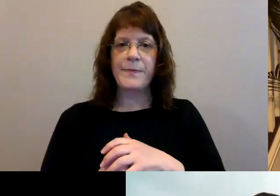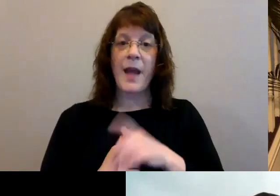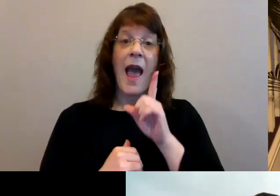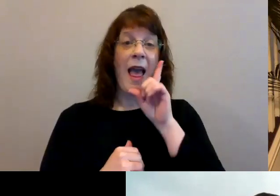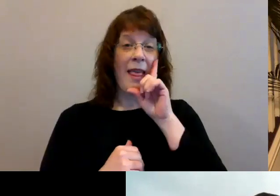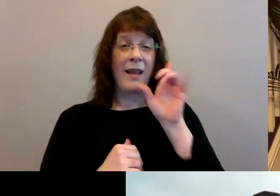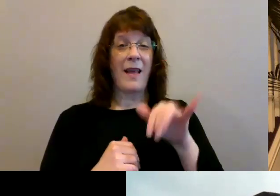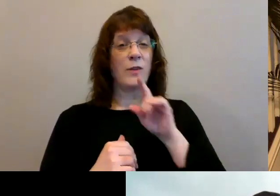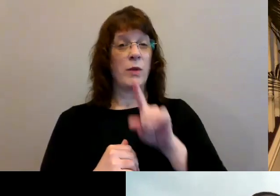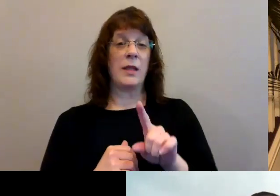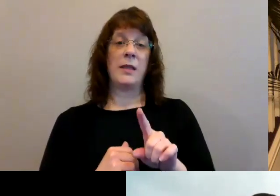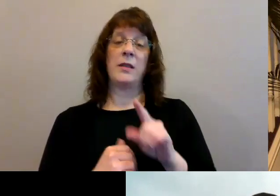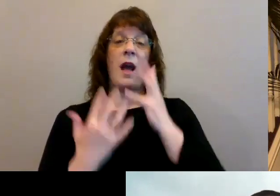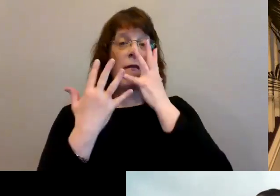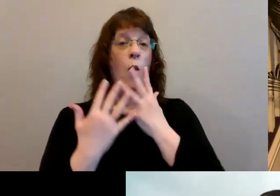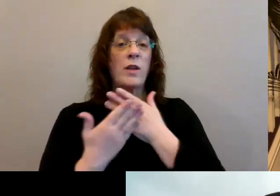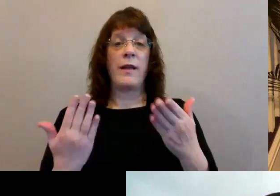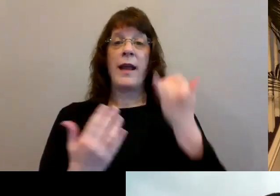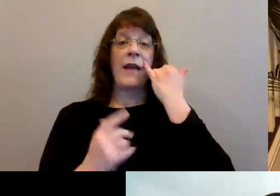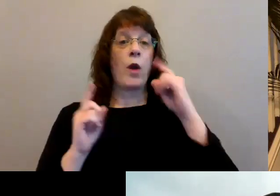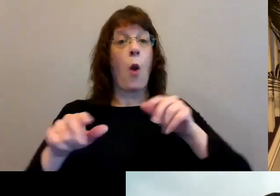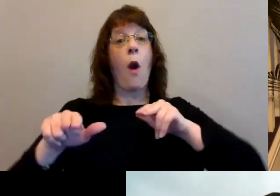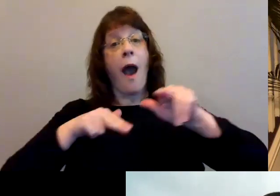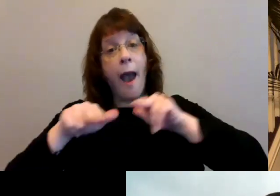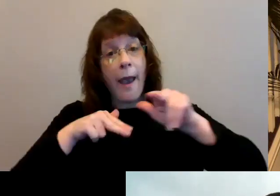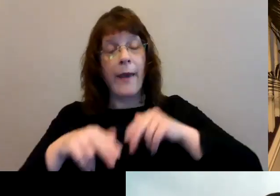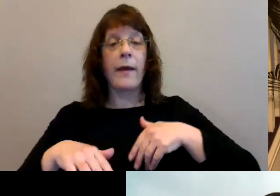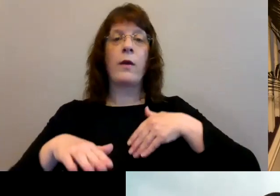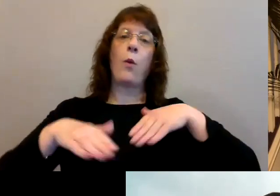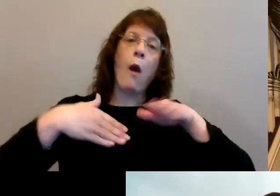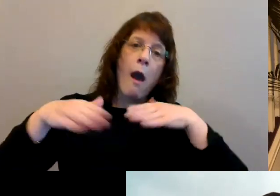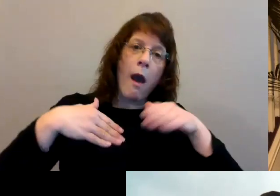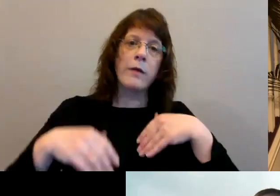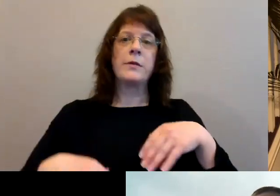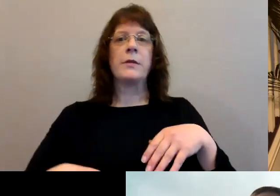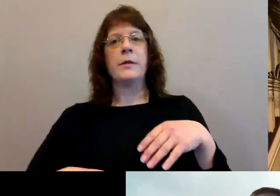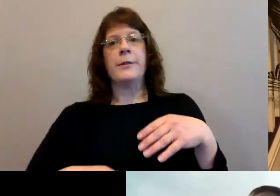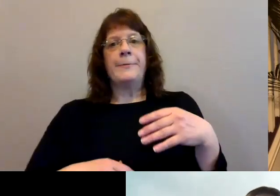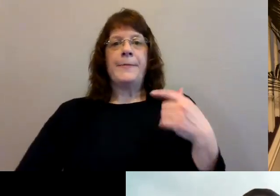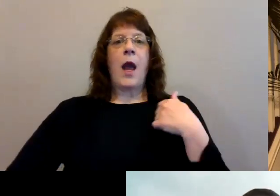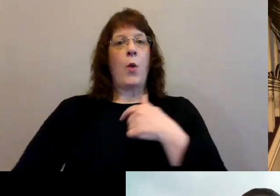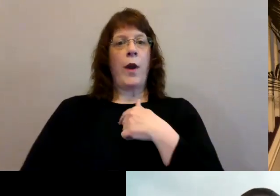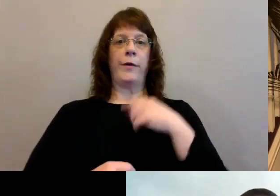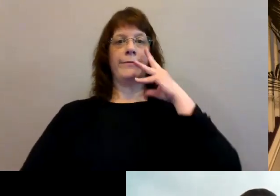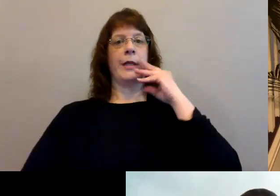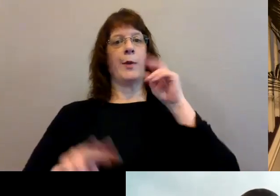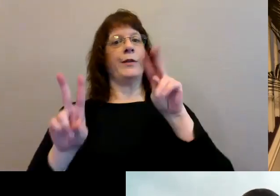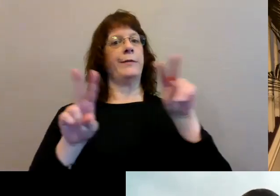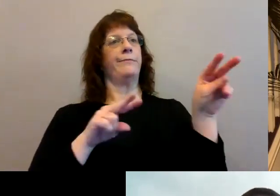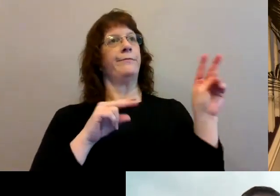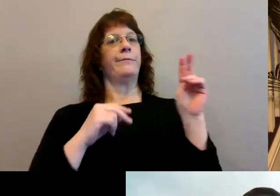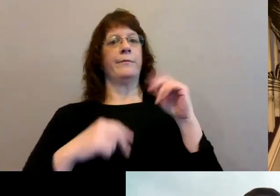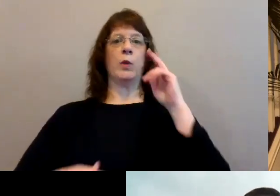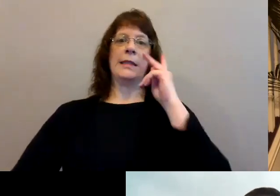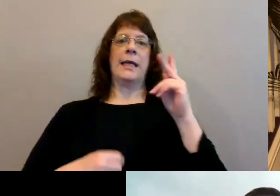like oftentimes we go for hikes, we go for walks, and we're experiencing the